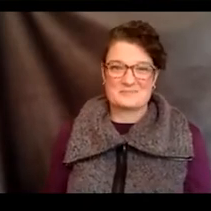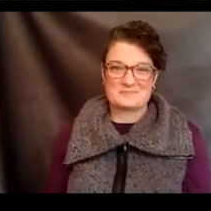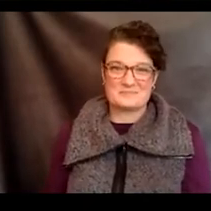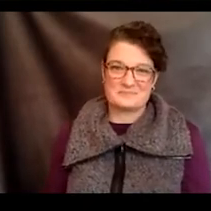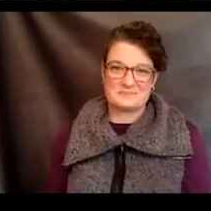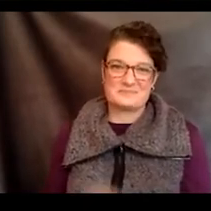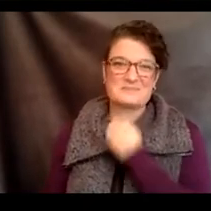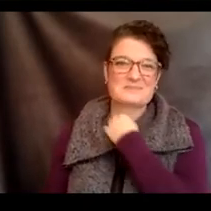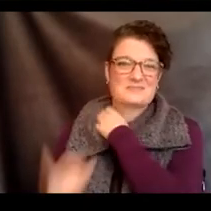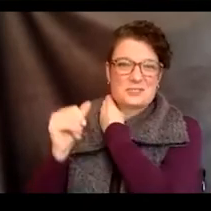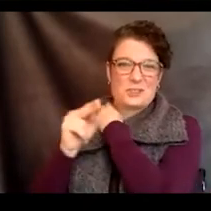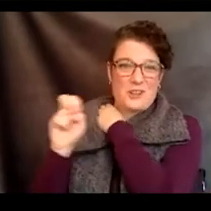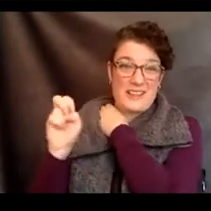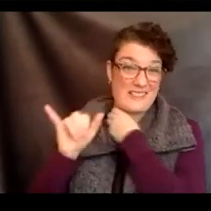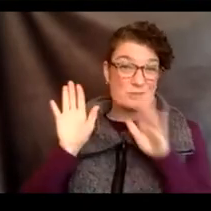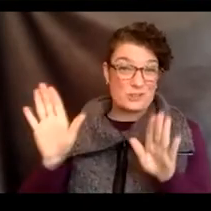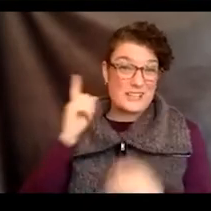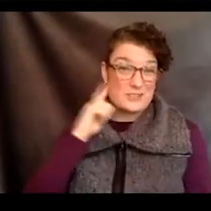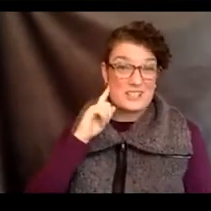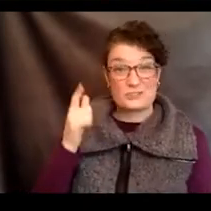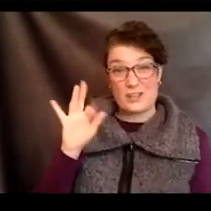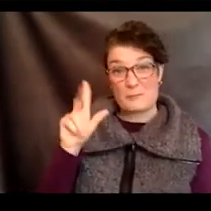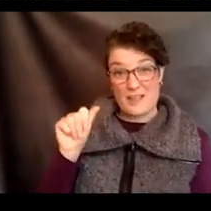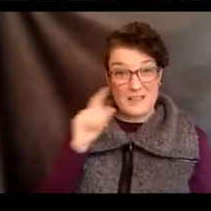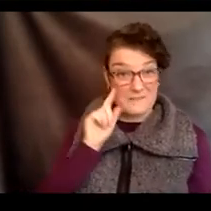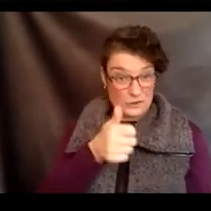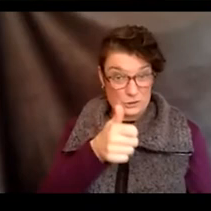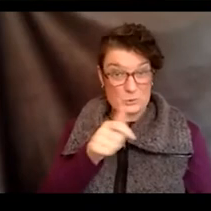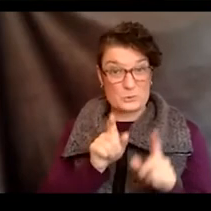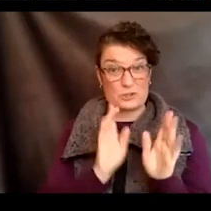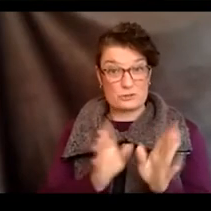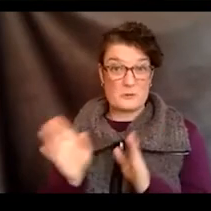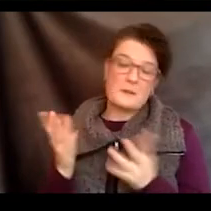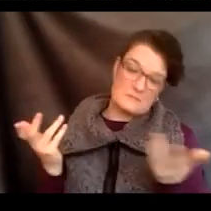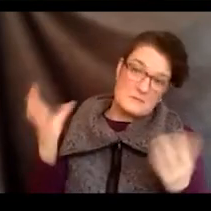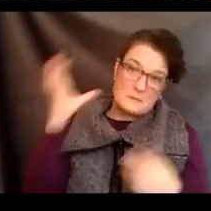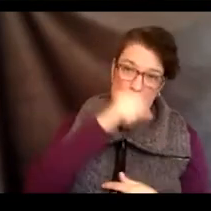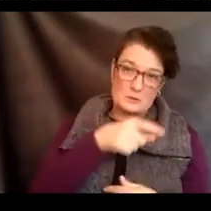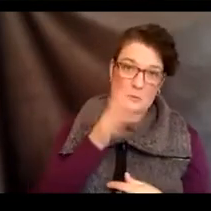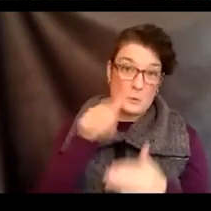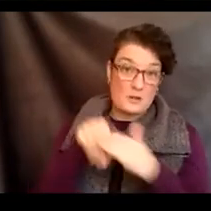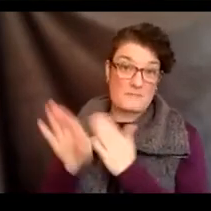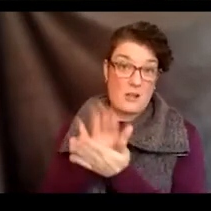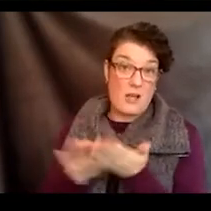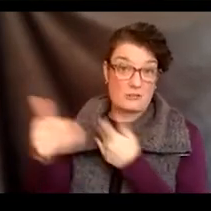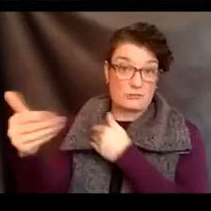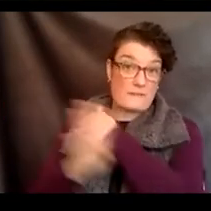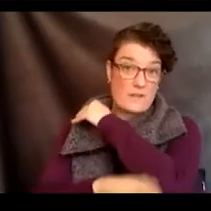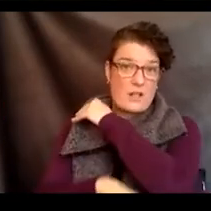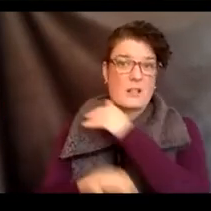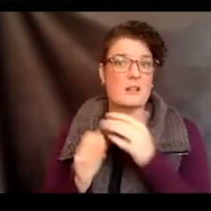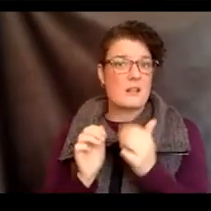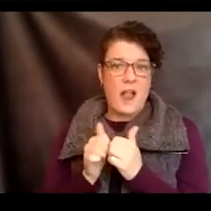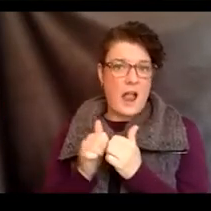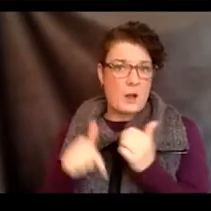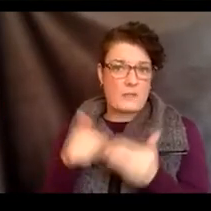That's so great to hear. So Gabriela, for you, as you prepare to go, I'm presuming, you know, that you'll be going to college in the fall, it's sort of, you know, how is